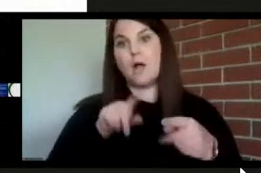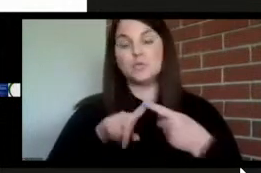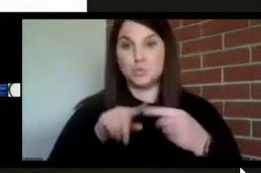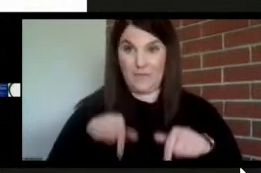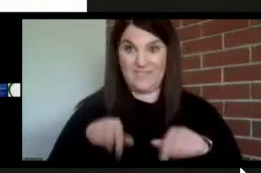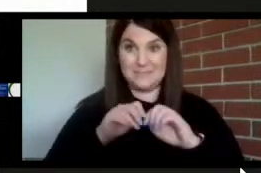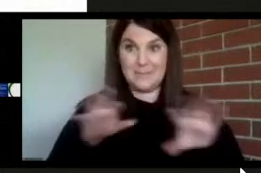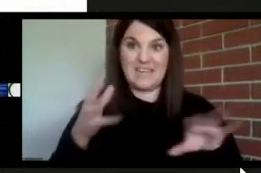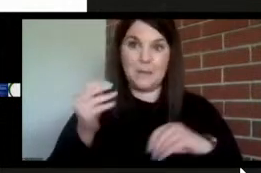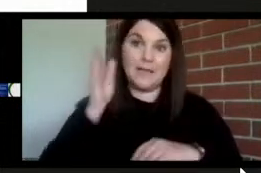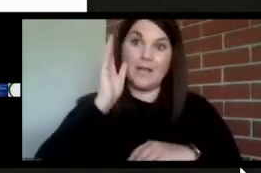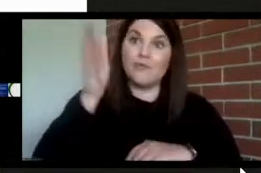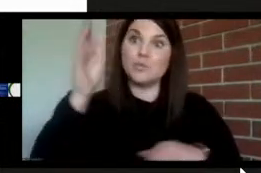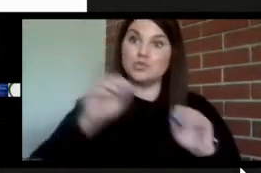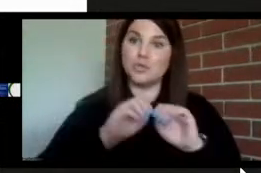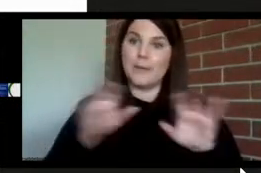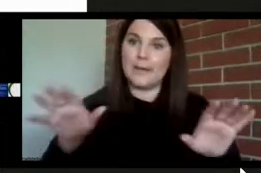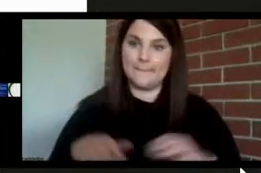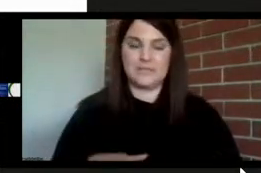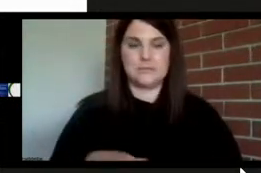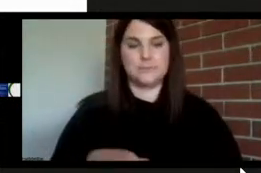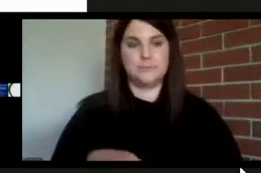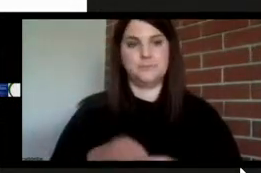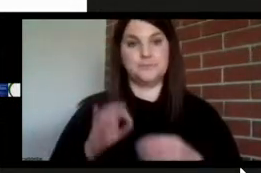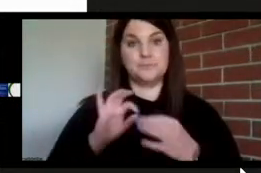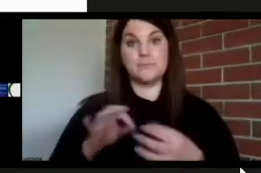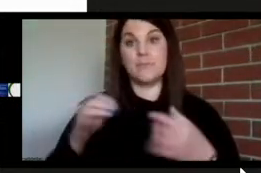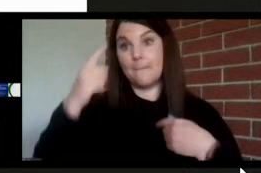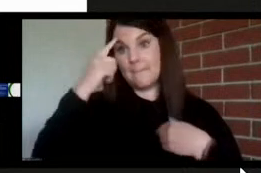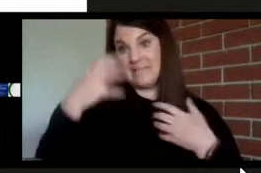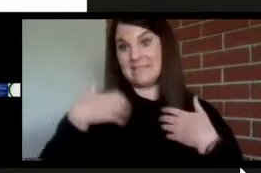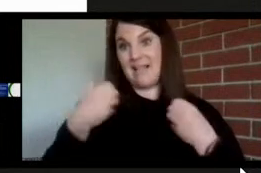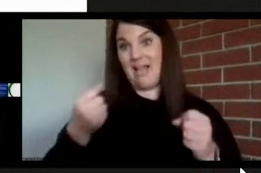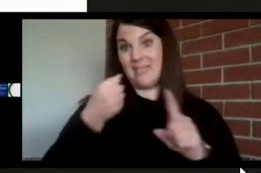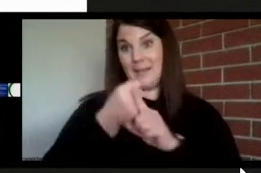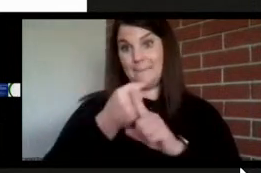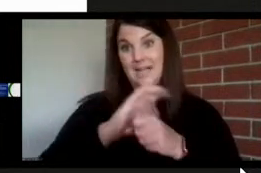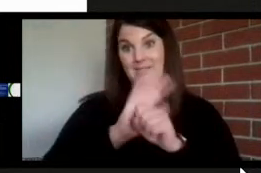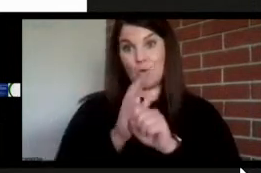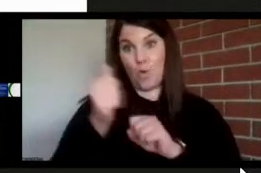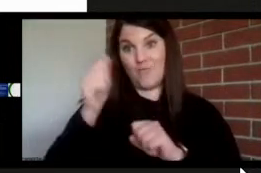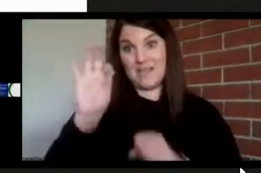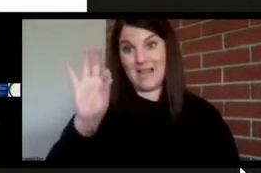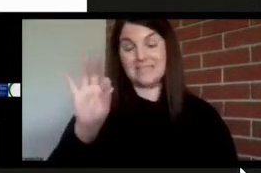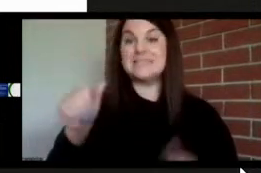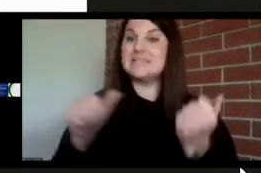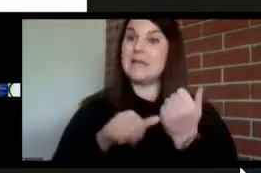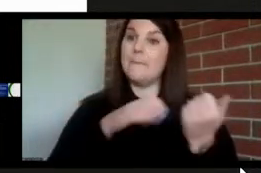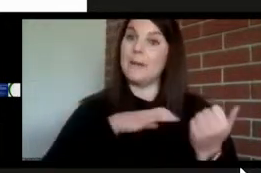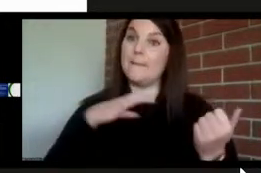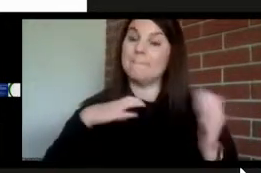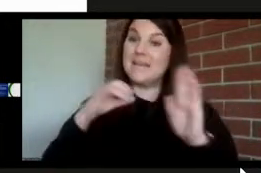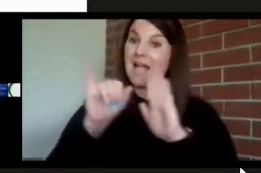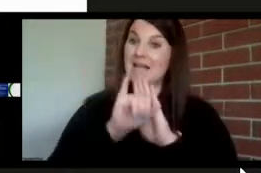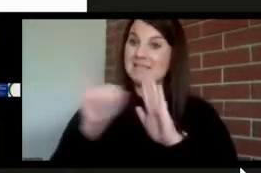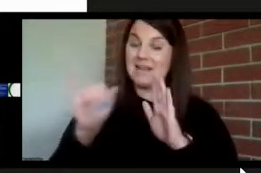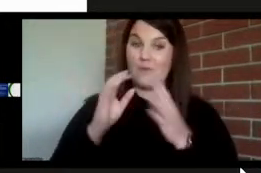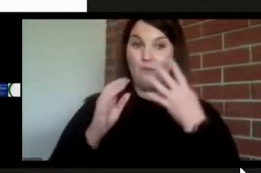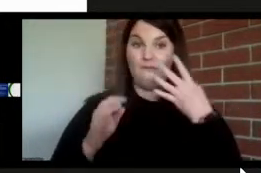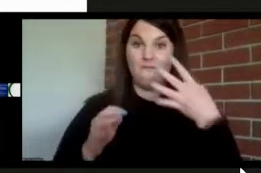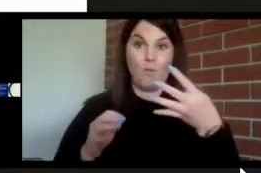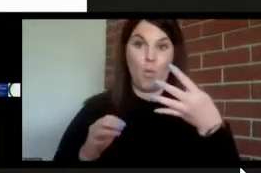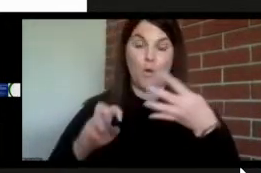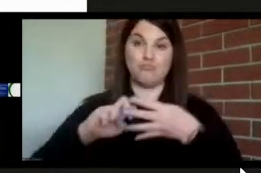pandemics. So, as it relates to the mental health impacts of COVID-19, the subcommittee identified 4 overarching